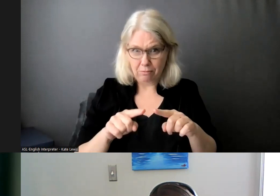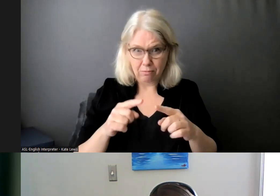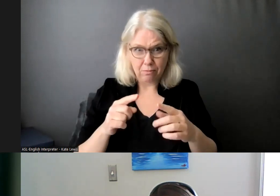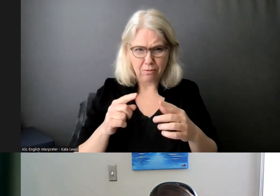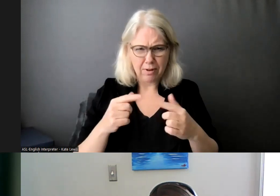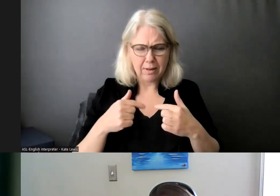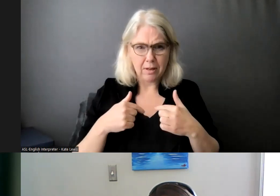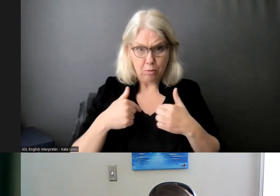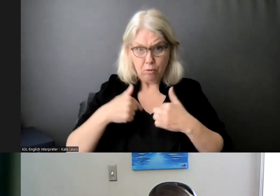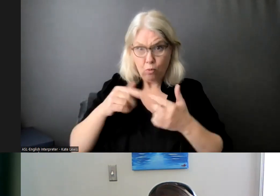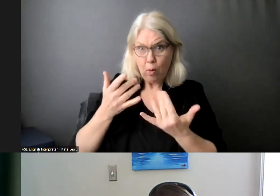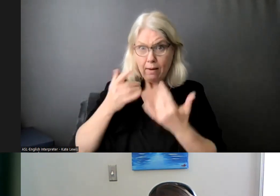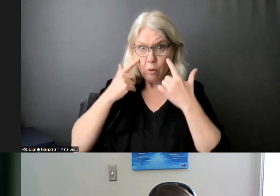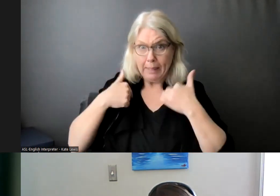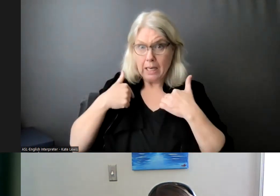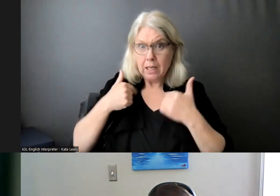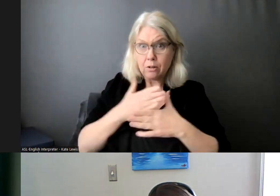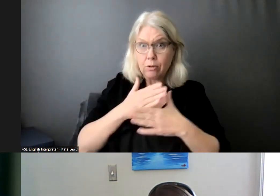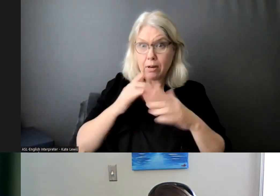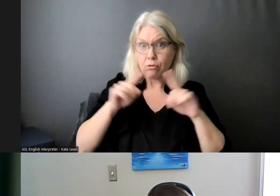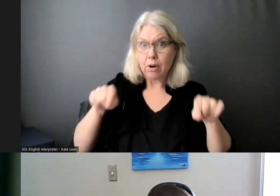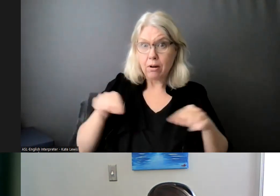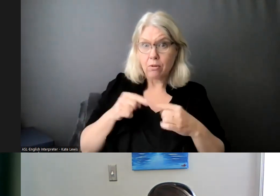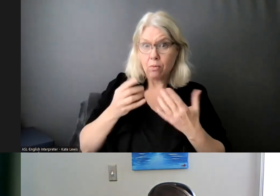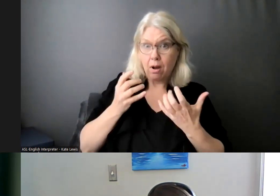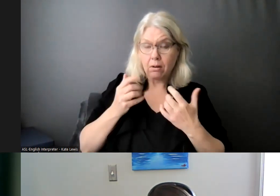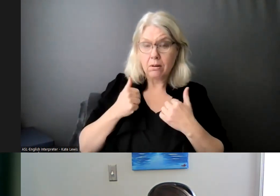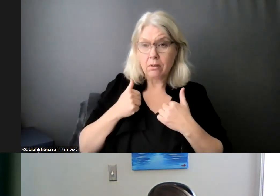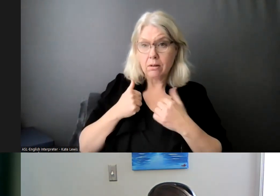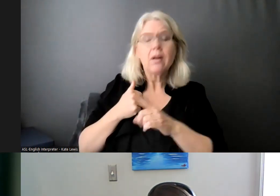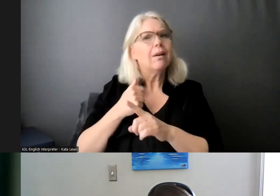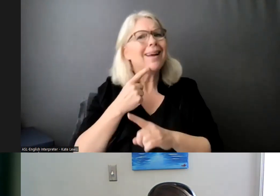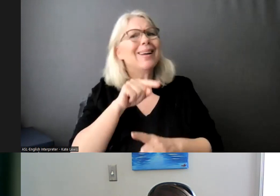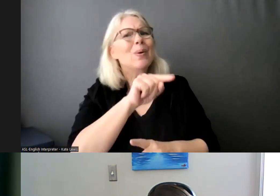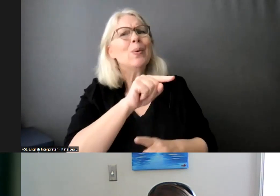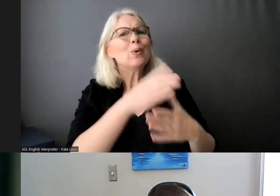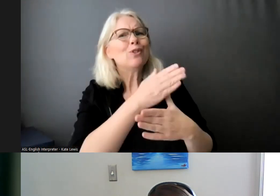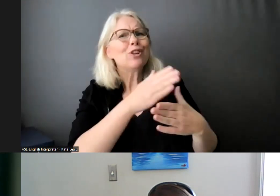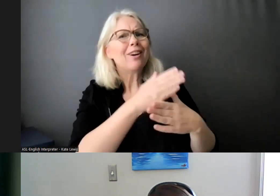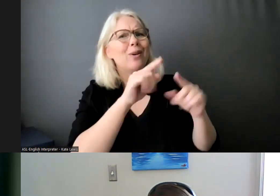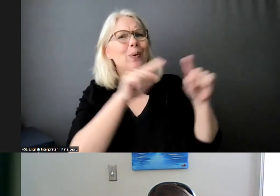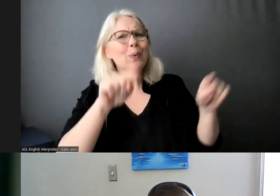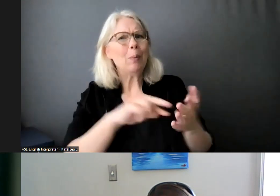what? If you'd like to share from your screen, so you can move the deck.